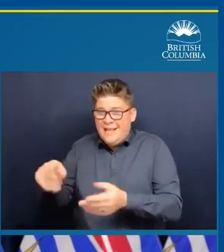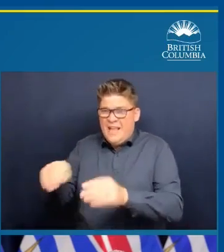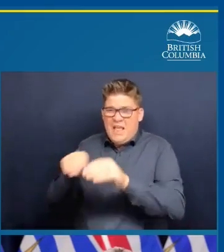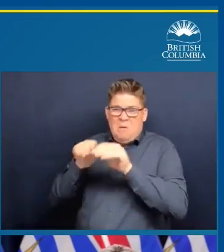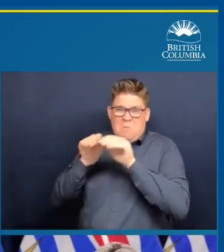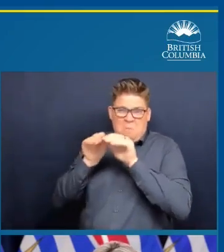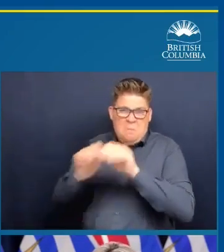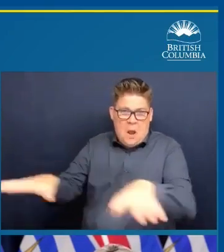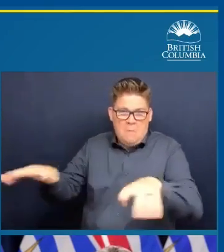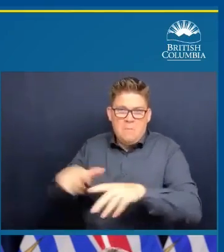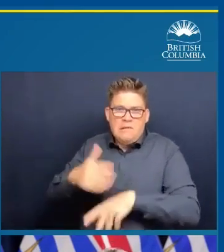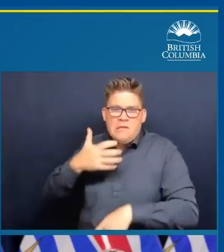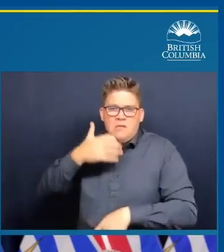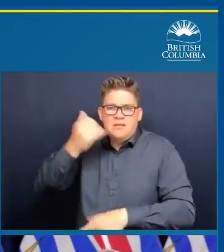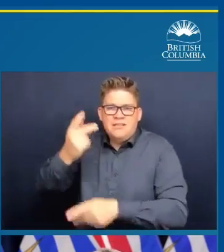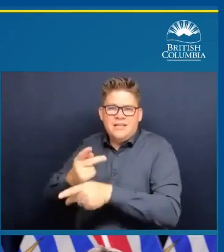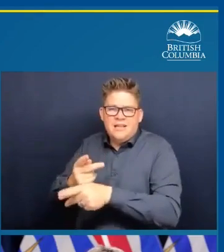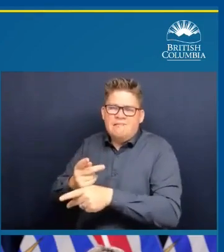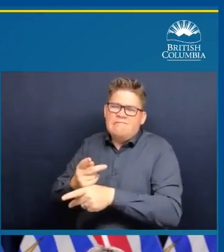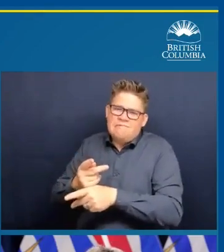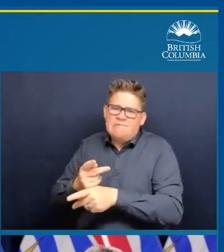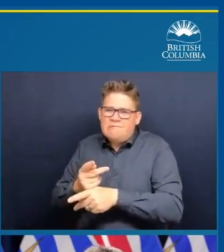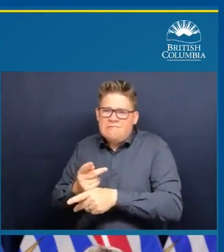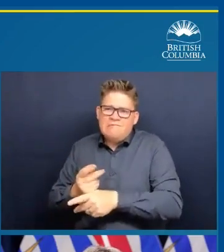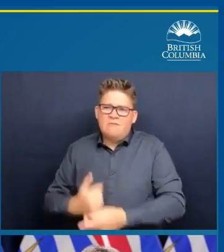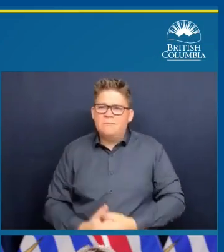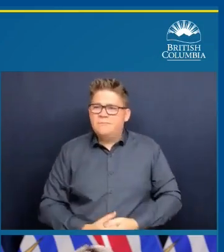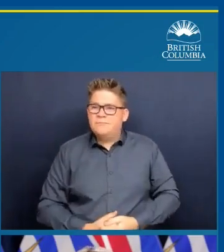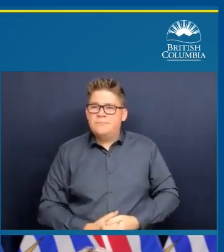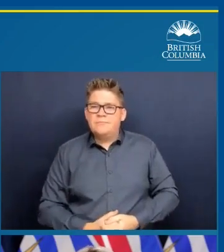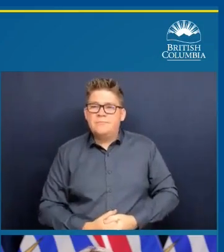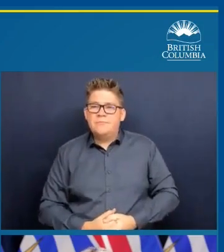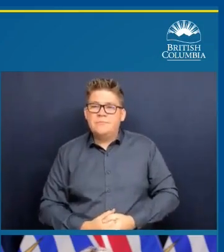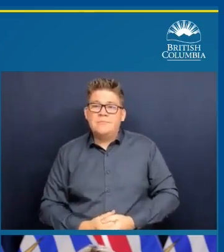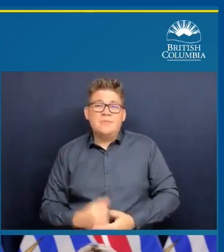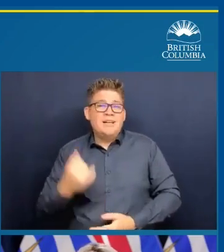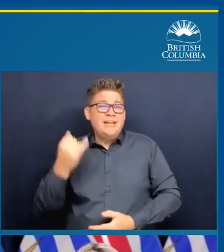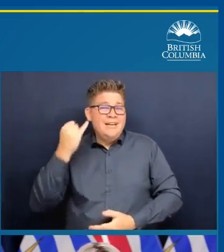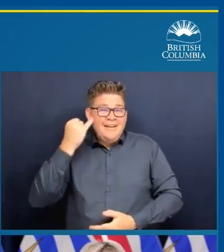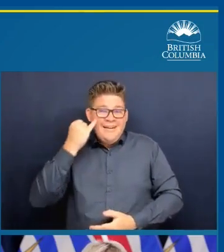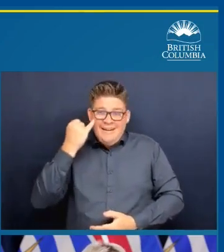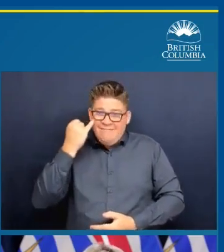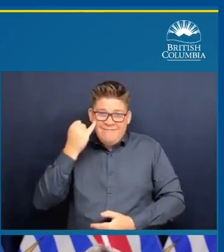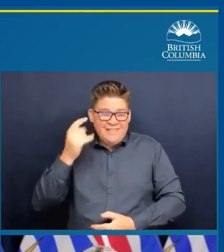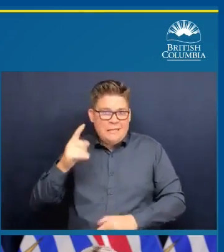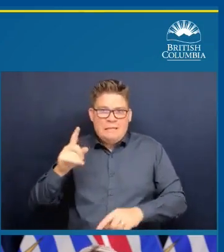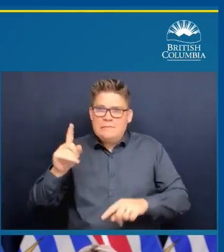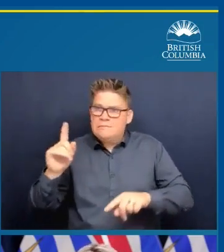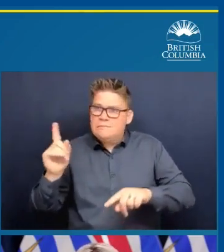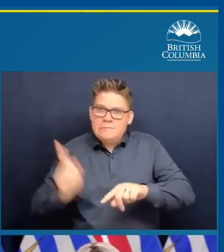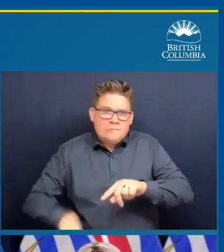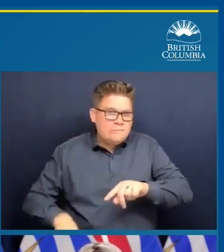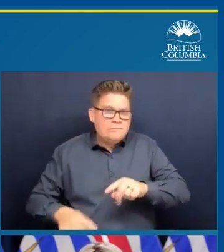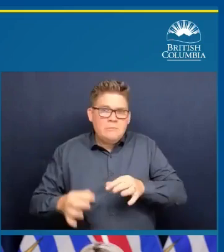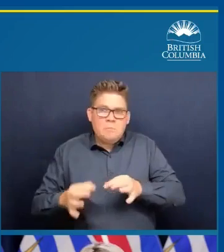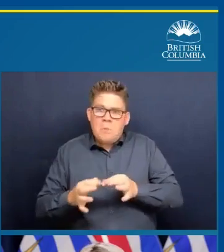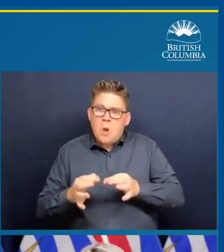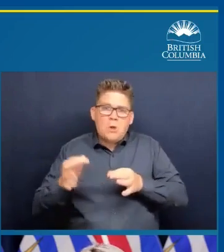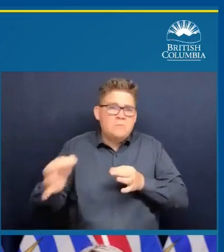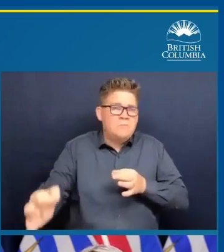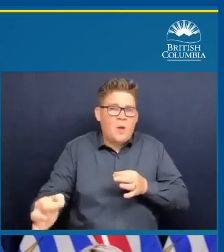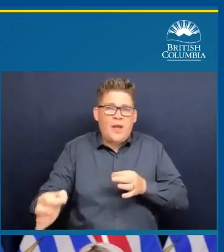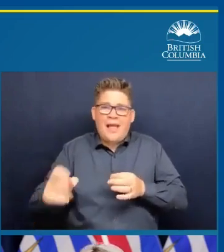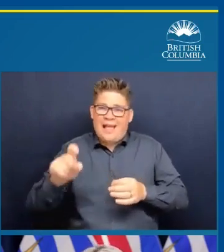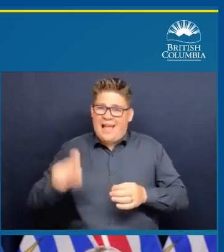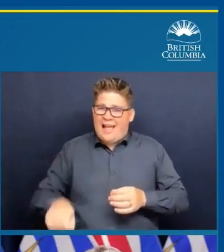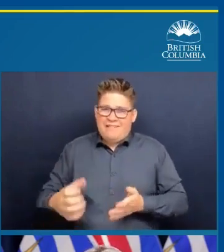can't postpone those non-essential visits, then it is important to reduce the amount of time that you spend